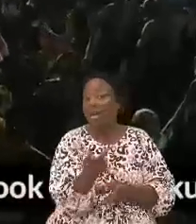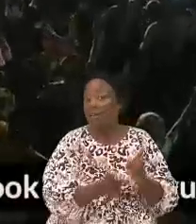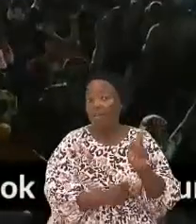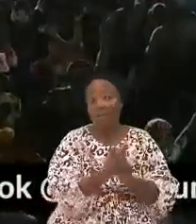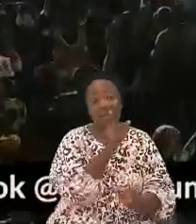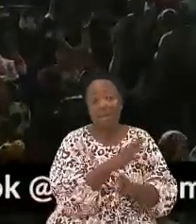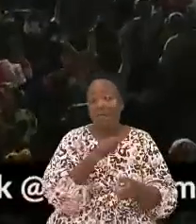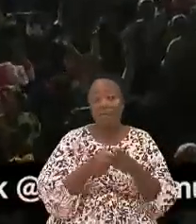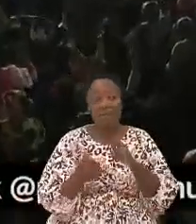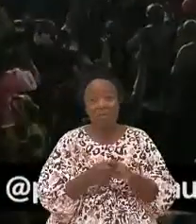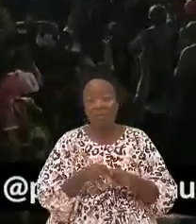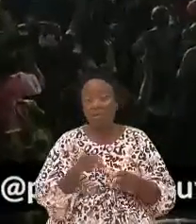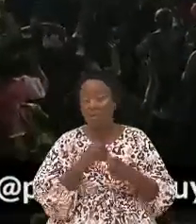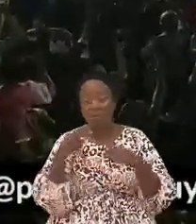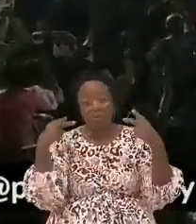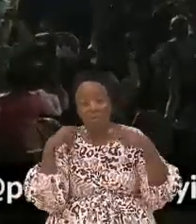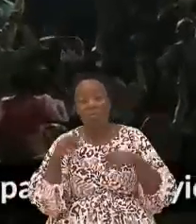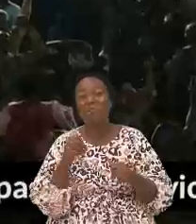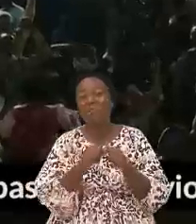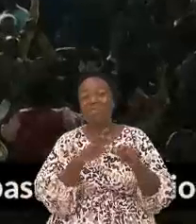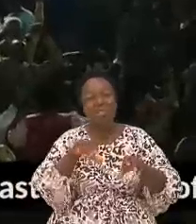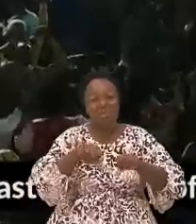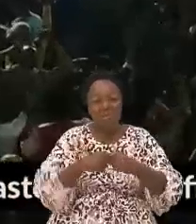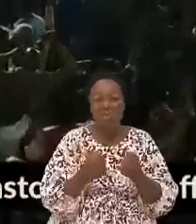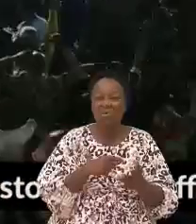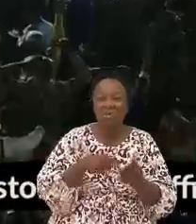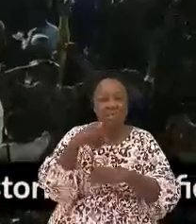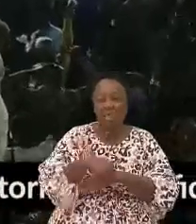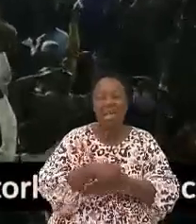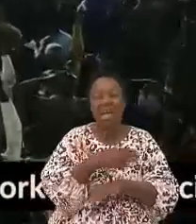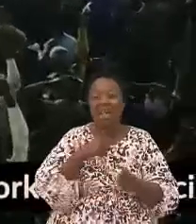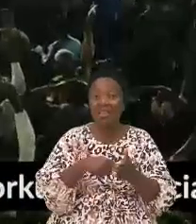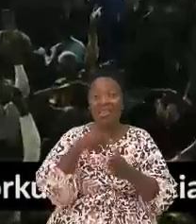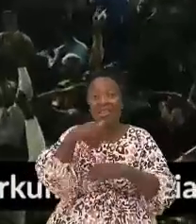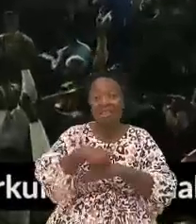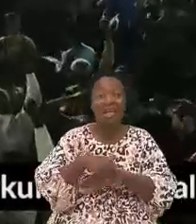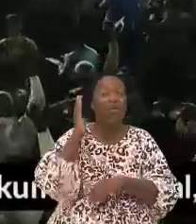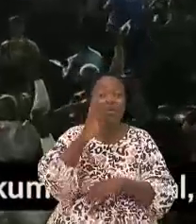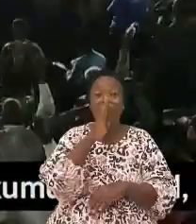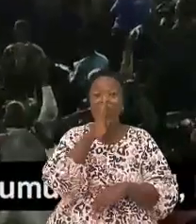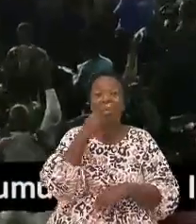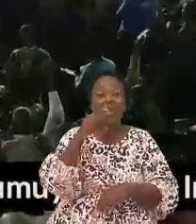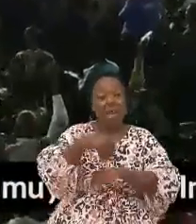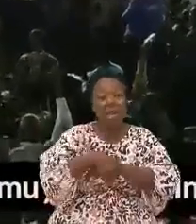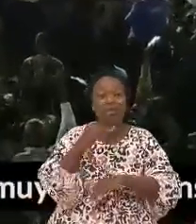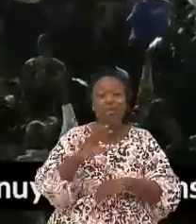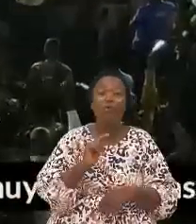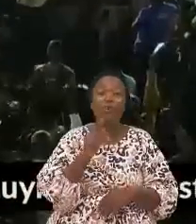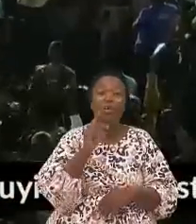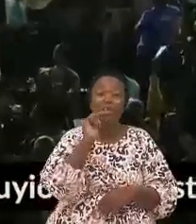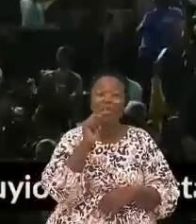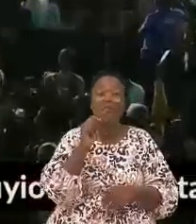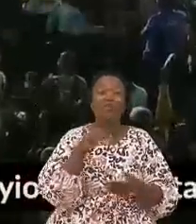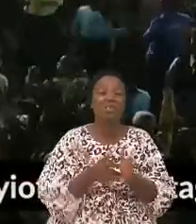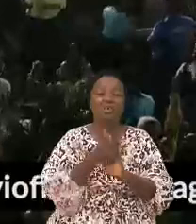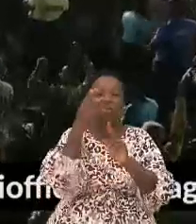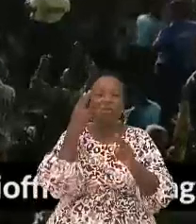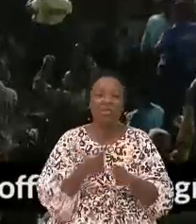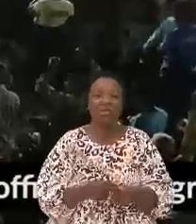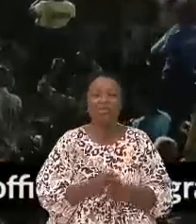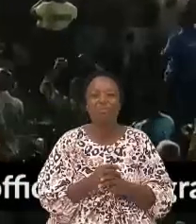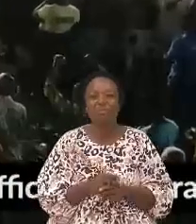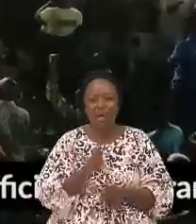your walk. Any kind of problem, any kind of yoke, it's broken. And tonight will be